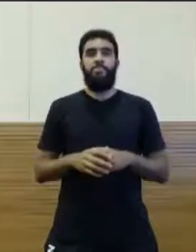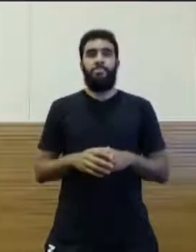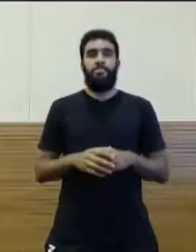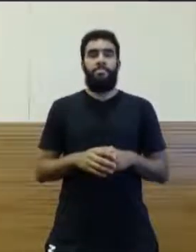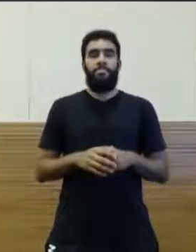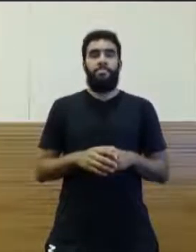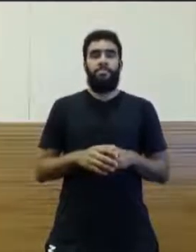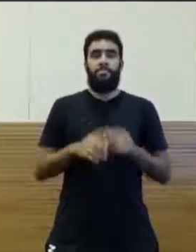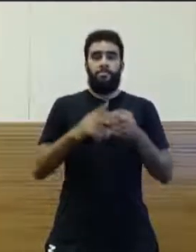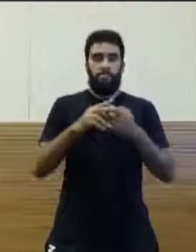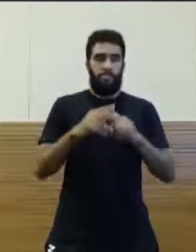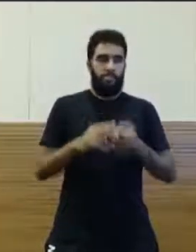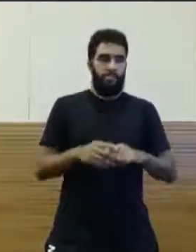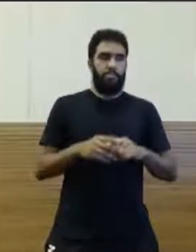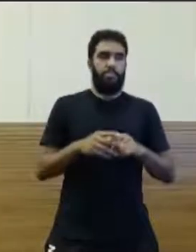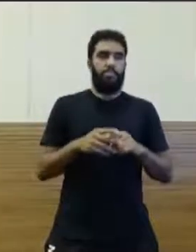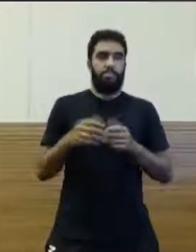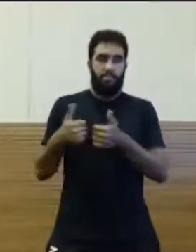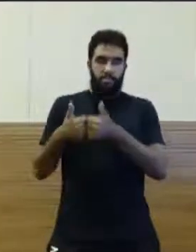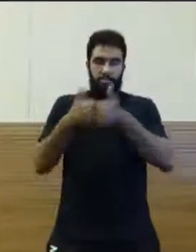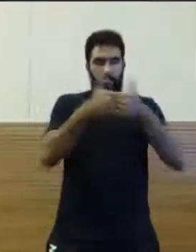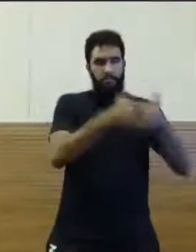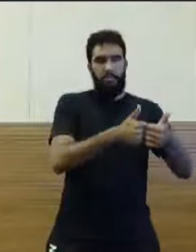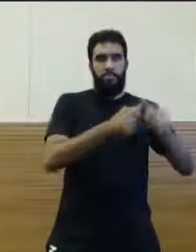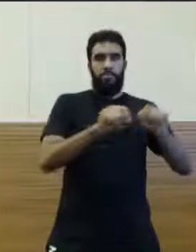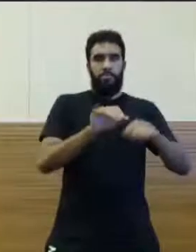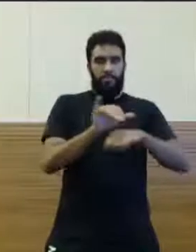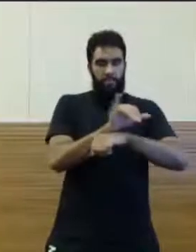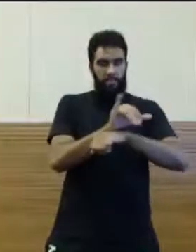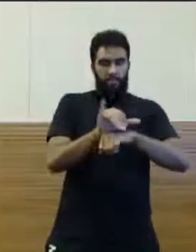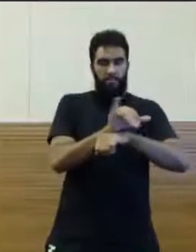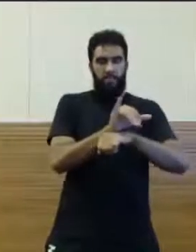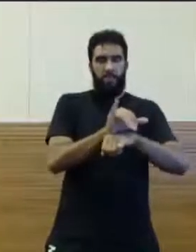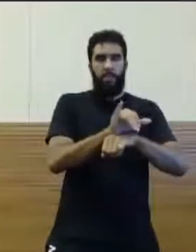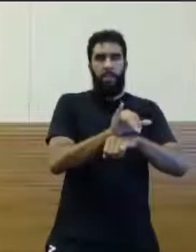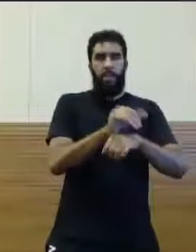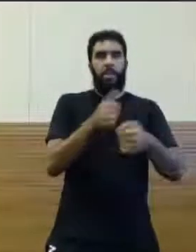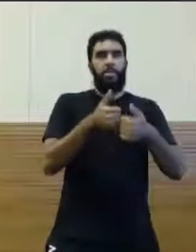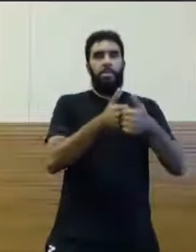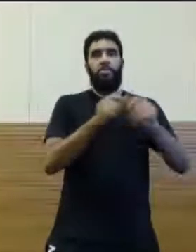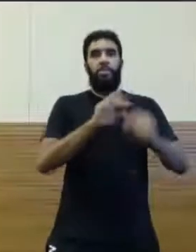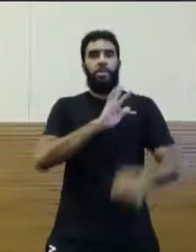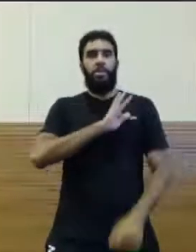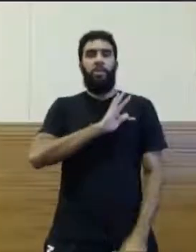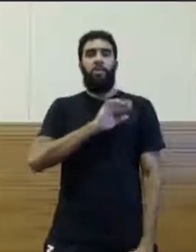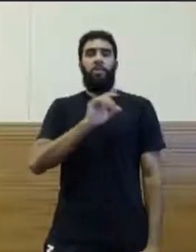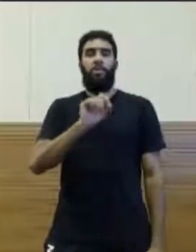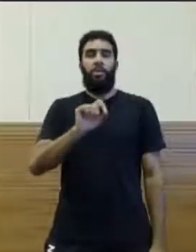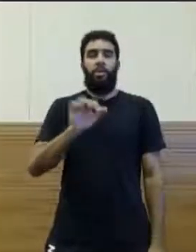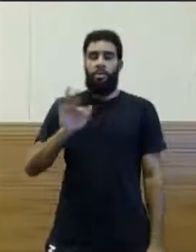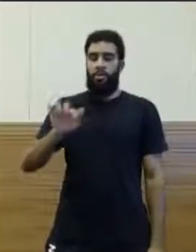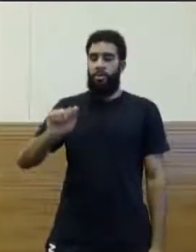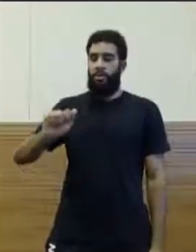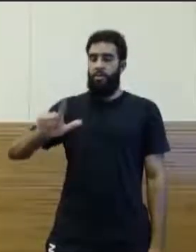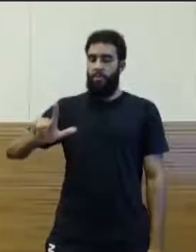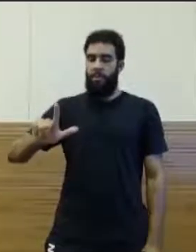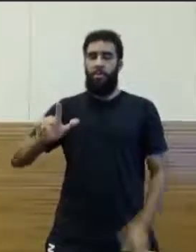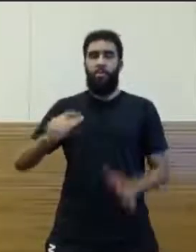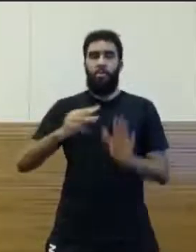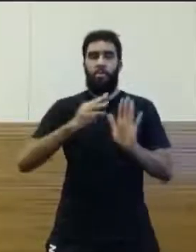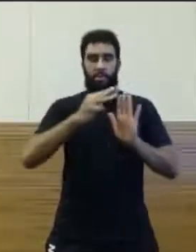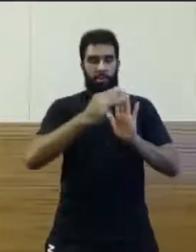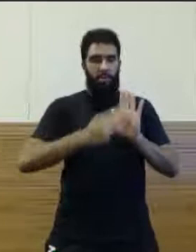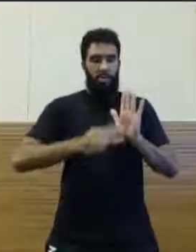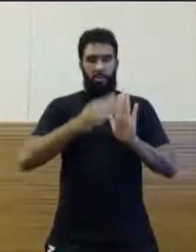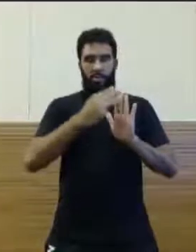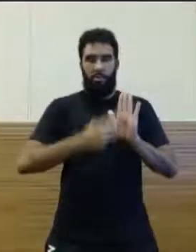For the updating, we followed with a certain methodology, followed technically by FAO,